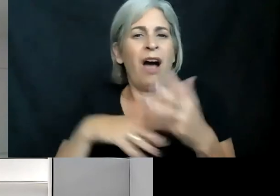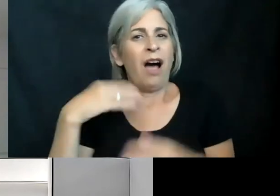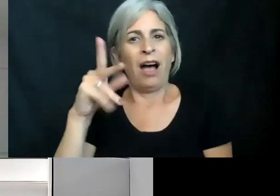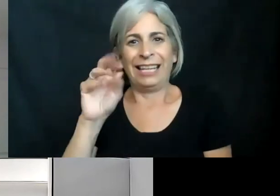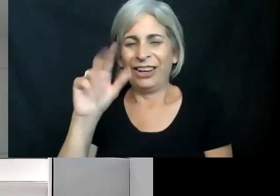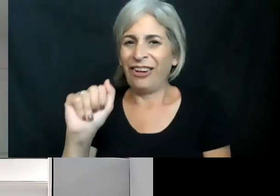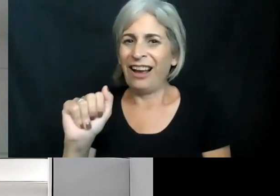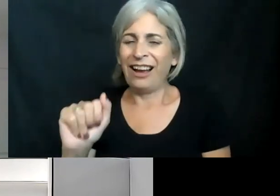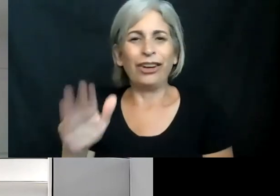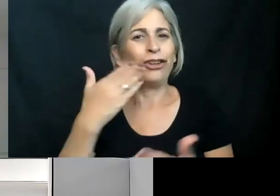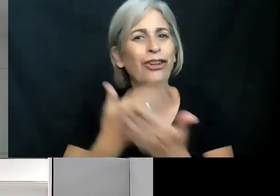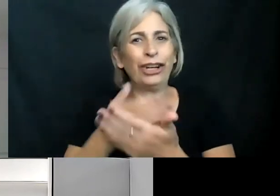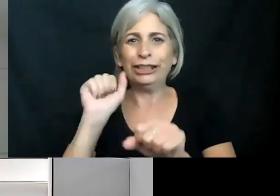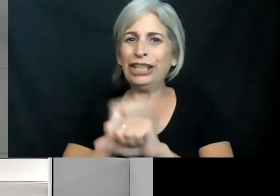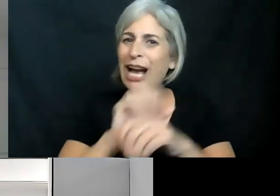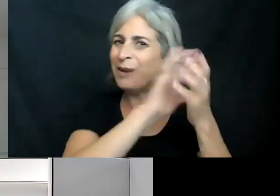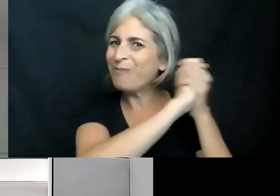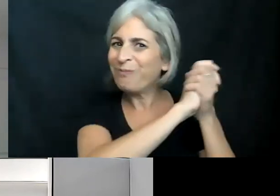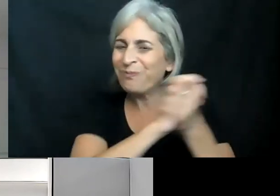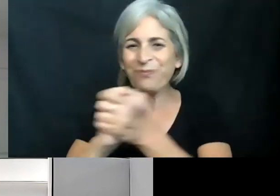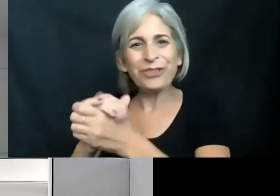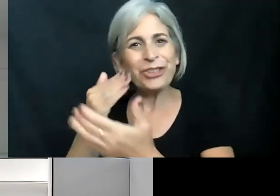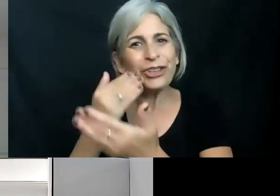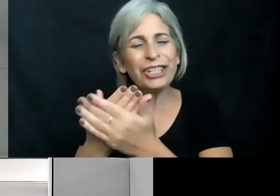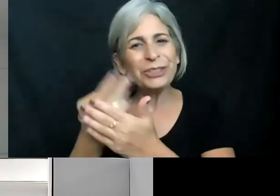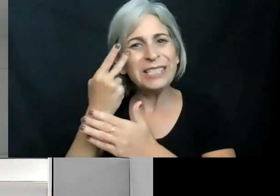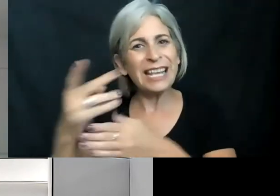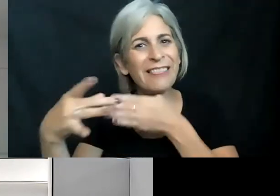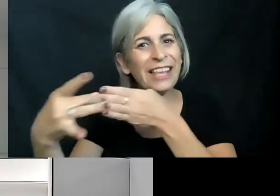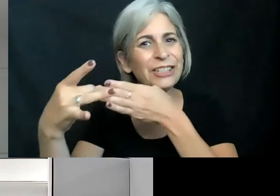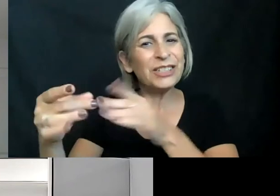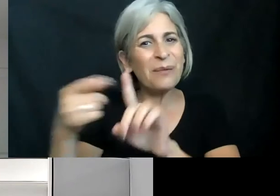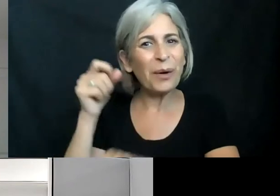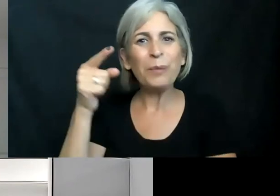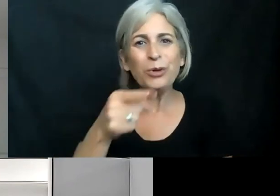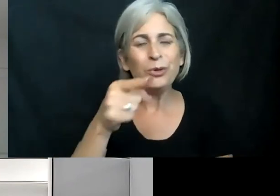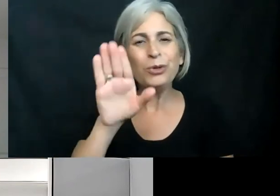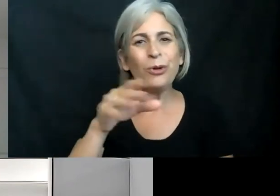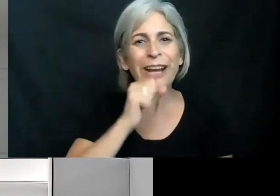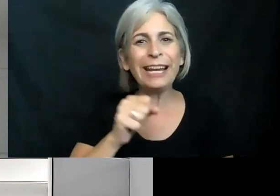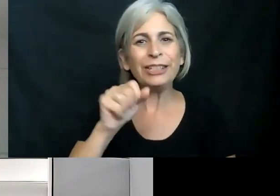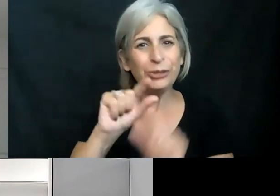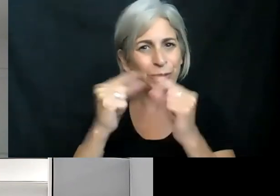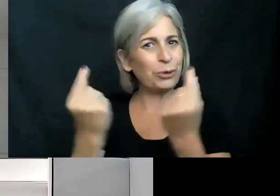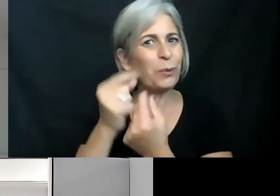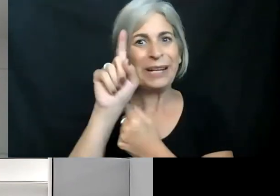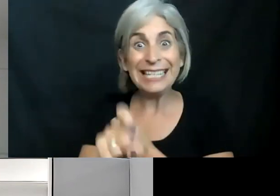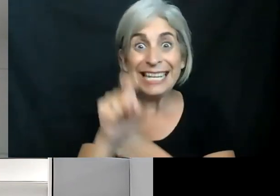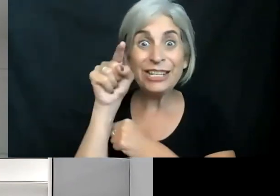Definitely. So good to have you and see the leadership coming from your, your age group. We need you.